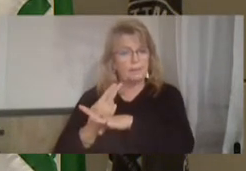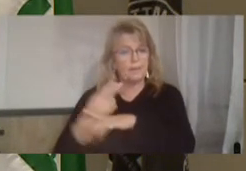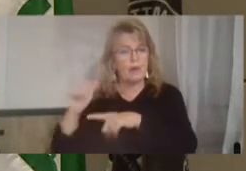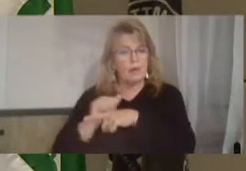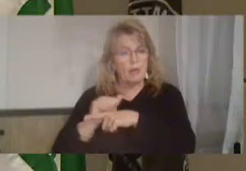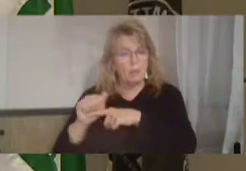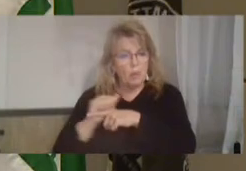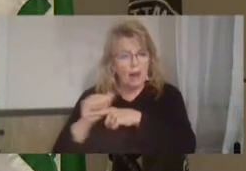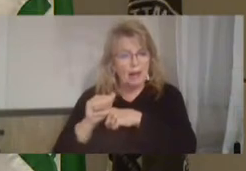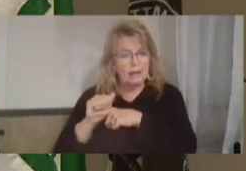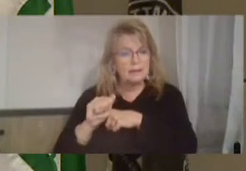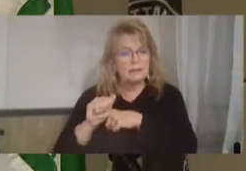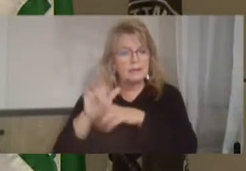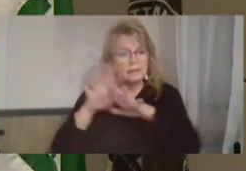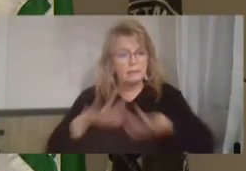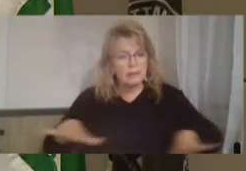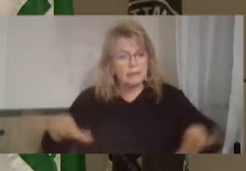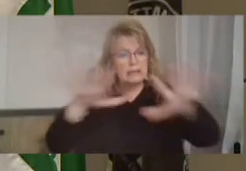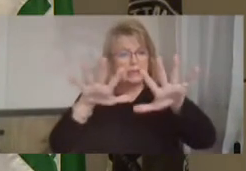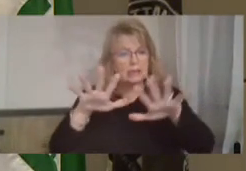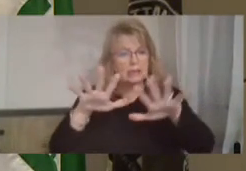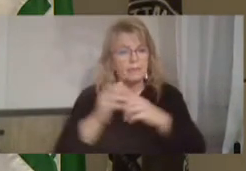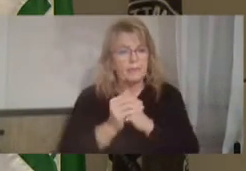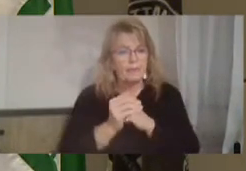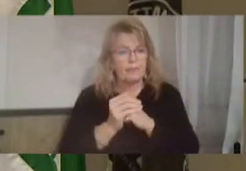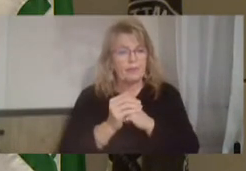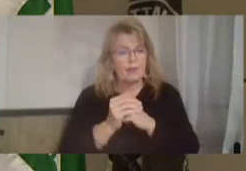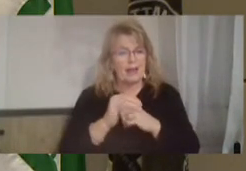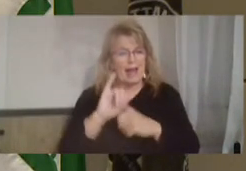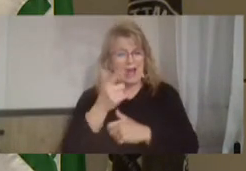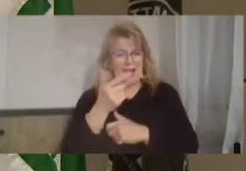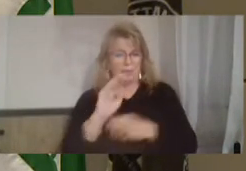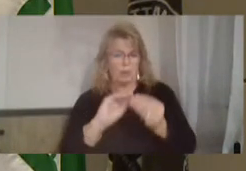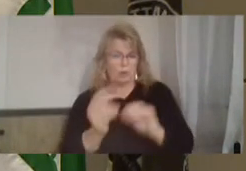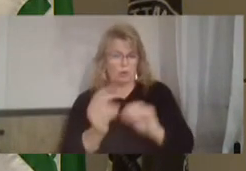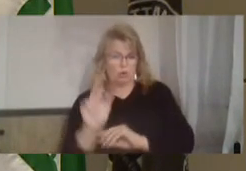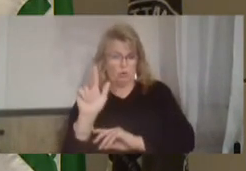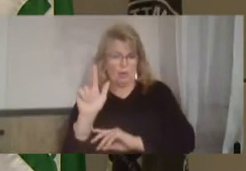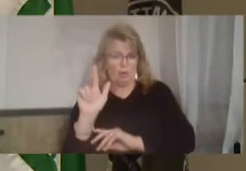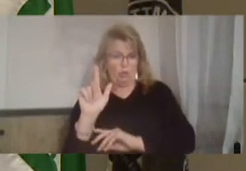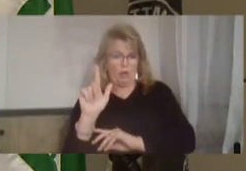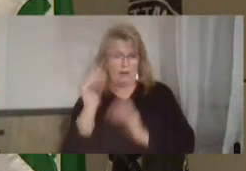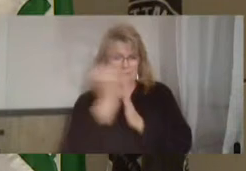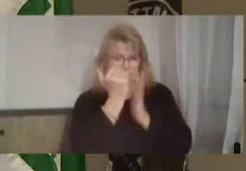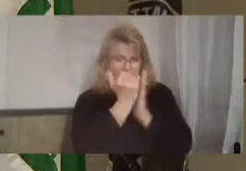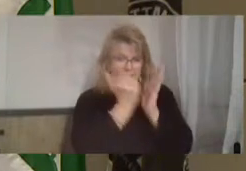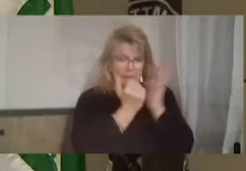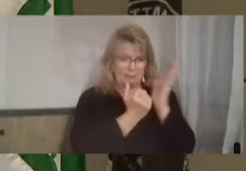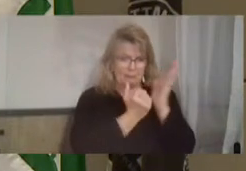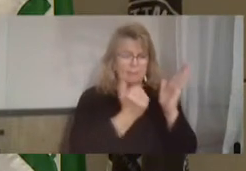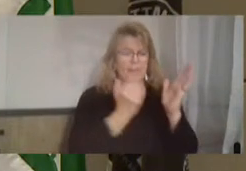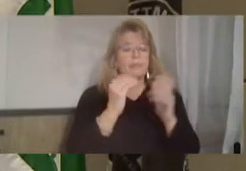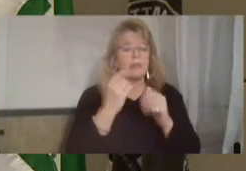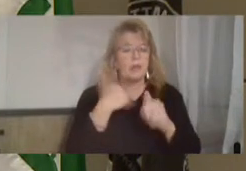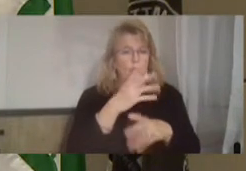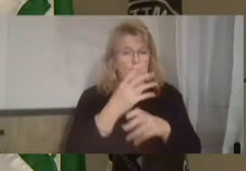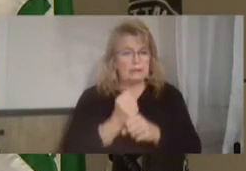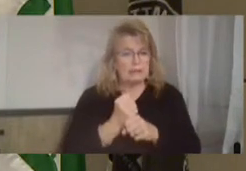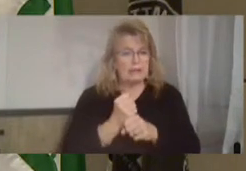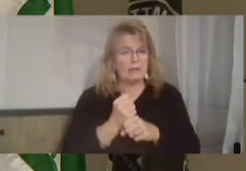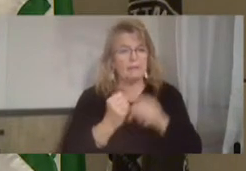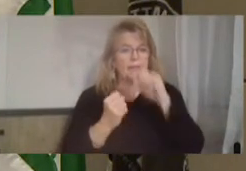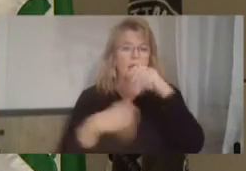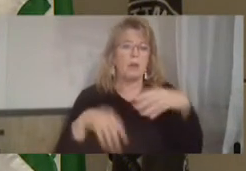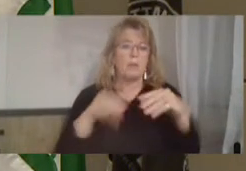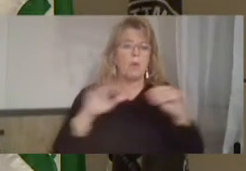was noted in item number 23 in our package that we received from the deal points. So more activities